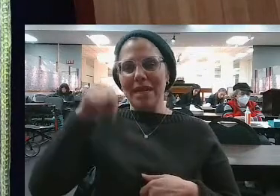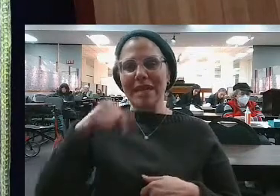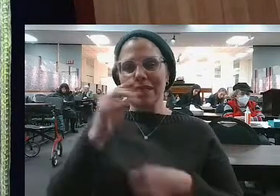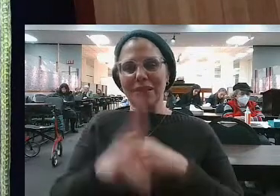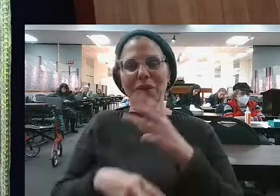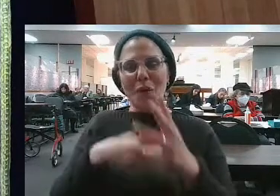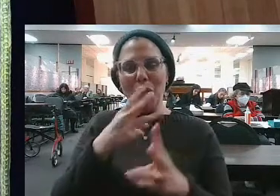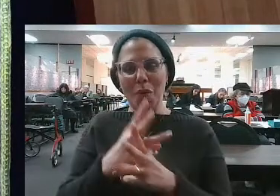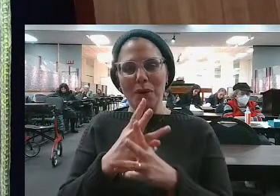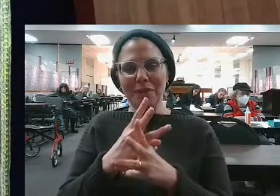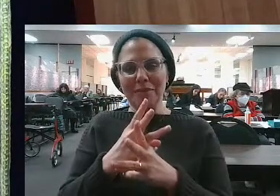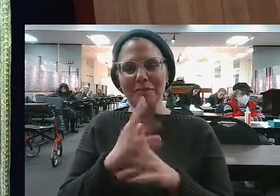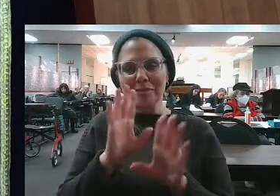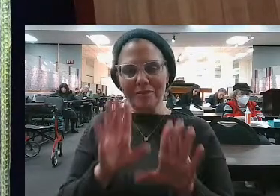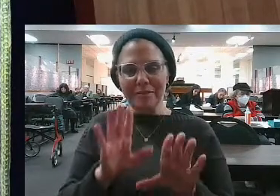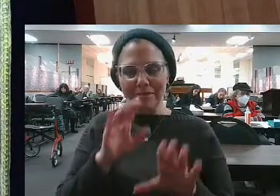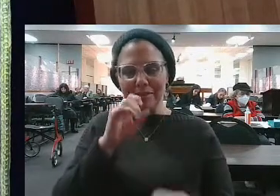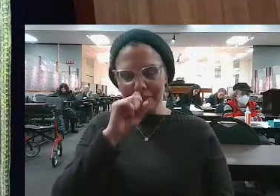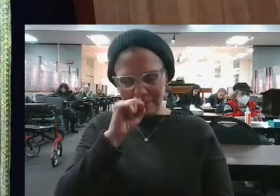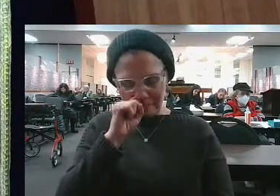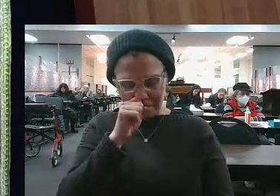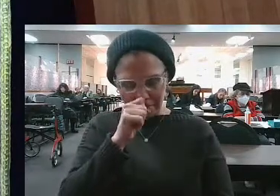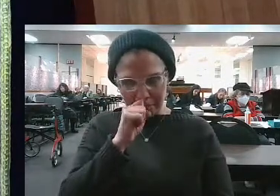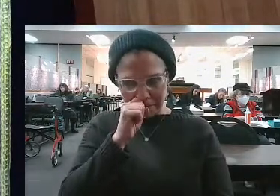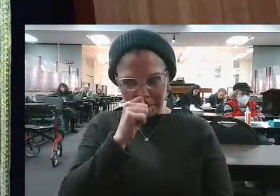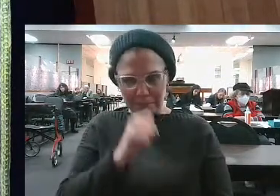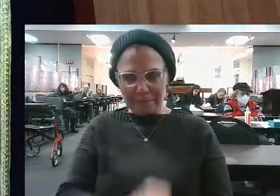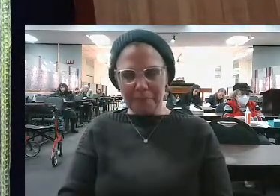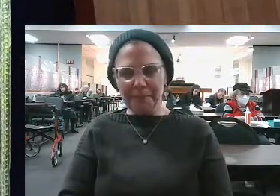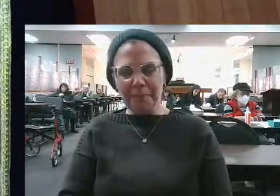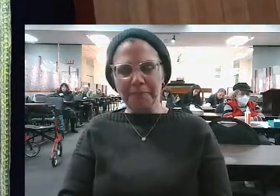therefore, again, if you tie this back to the beginning of the Midrash. So the Midrash says,